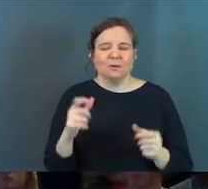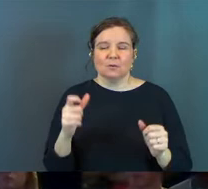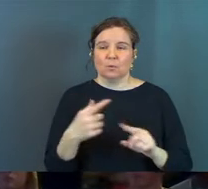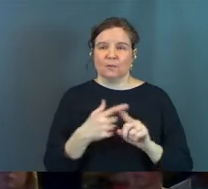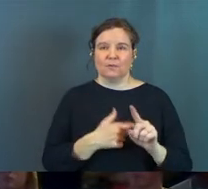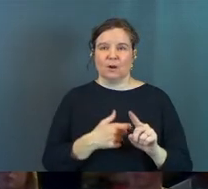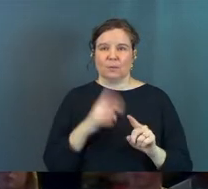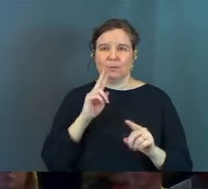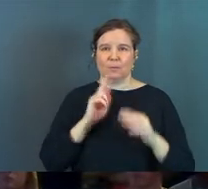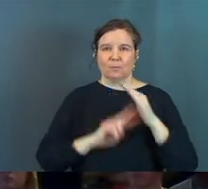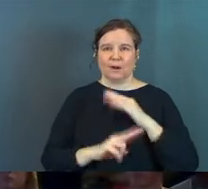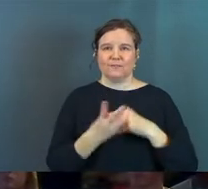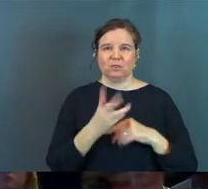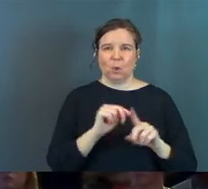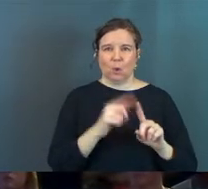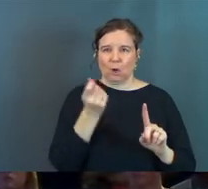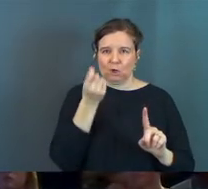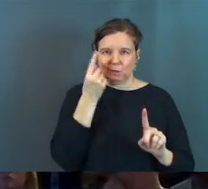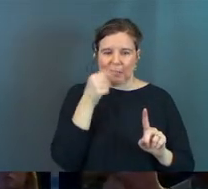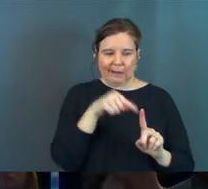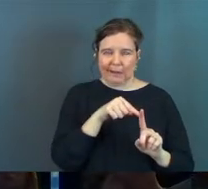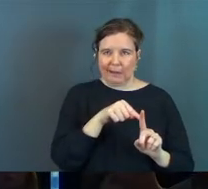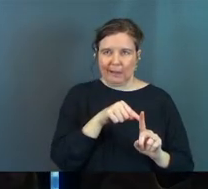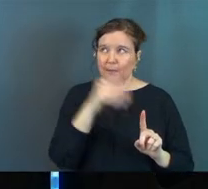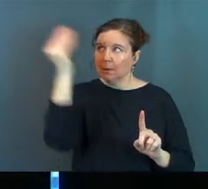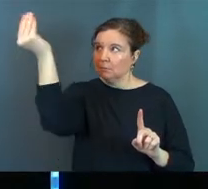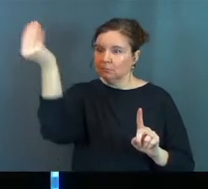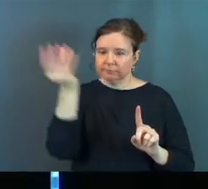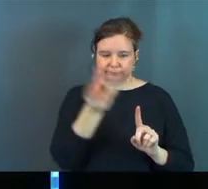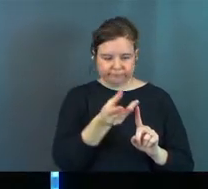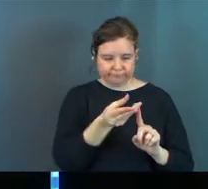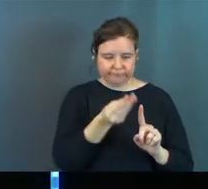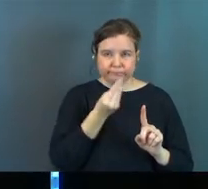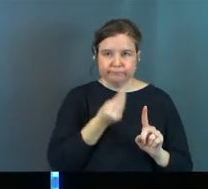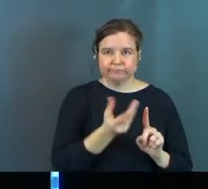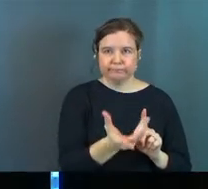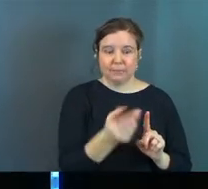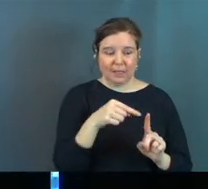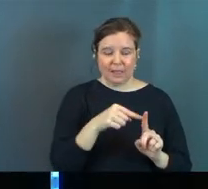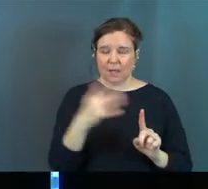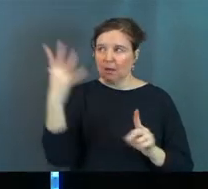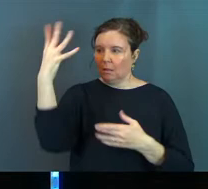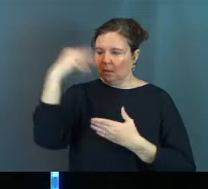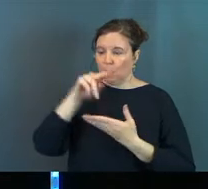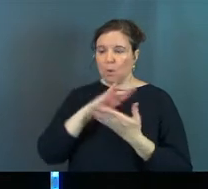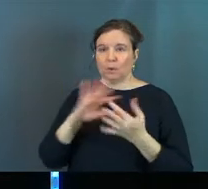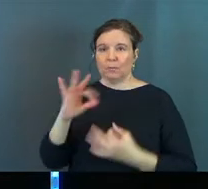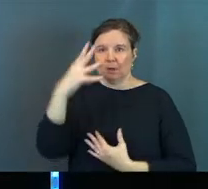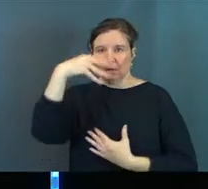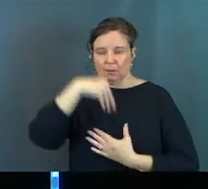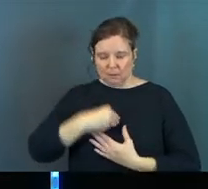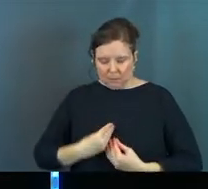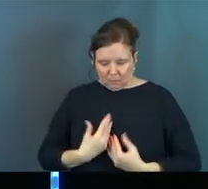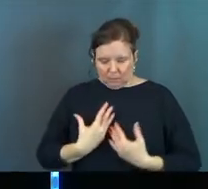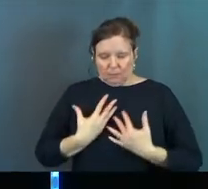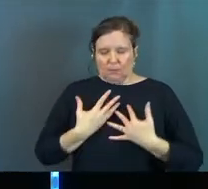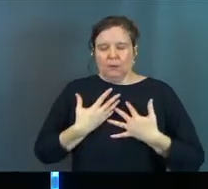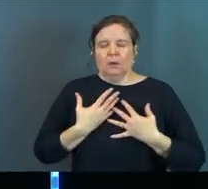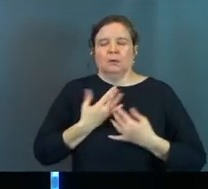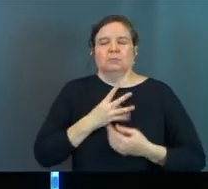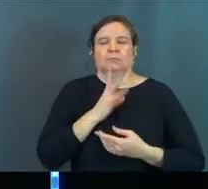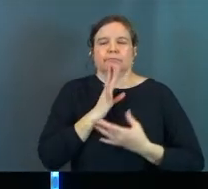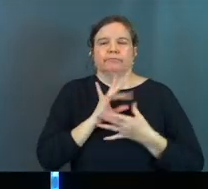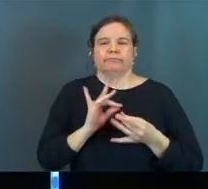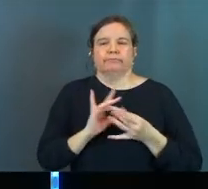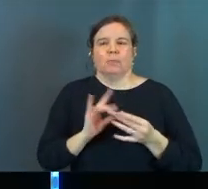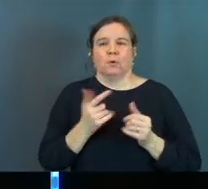came from the prophet's own understanding or from human initiative. No, these prophets were moved by the Holy Spirit and they spoke from God.